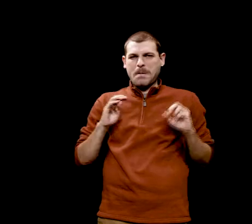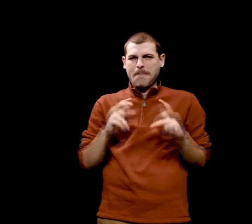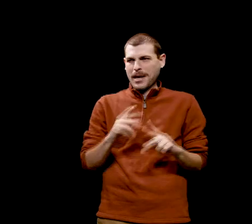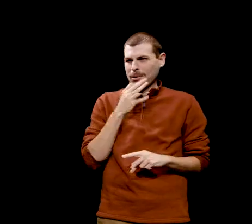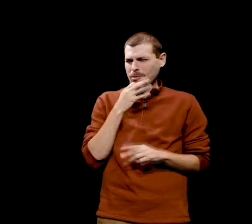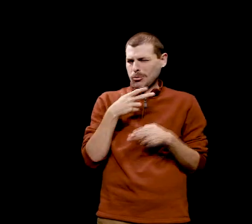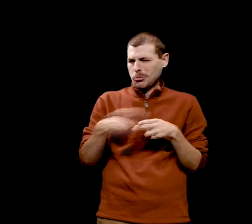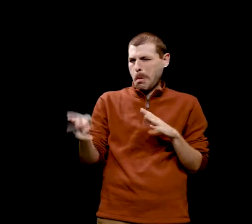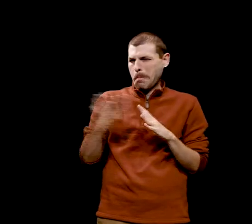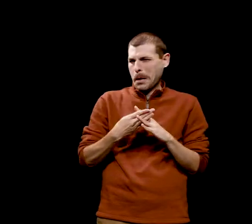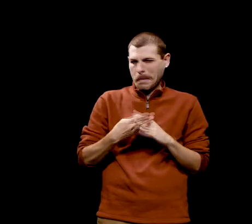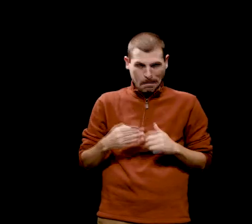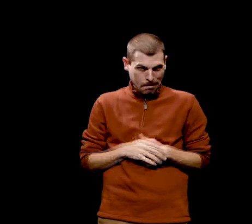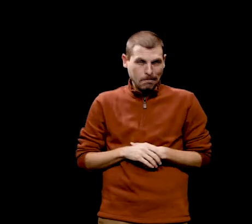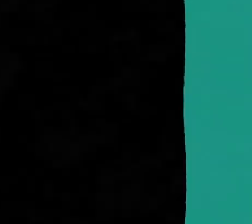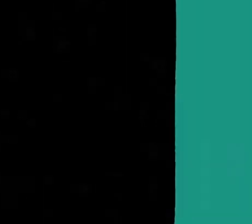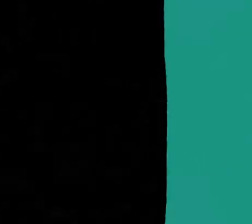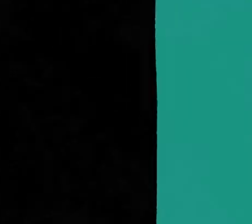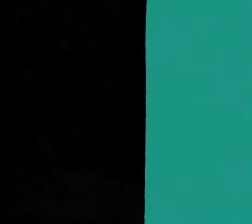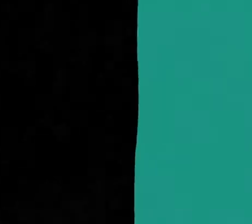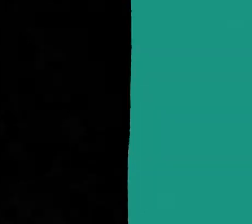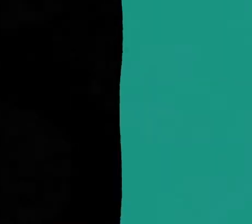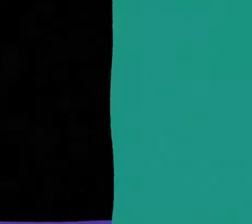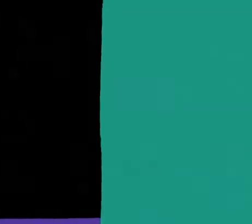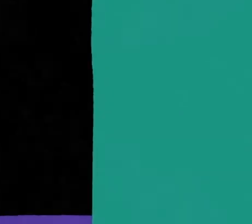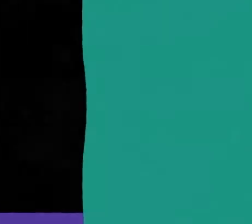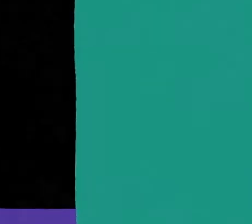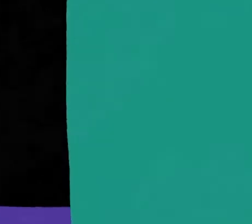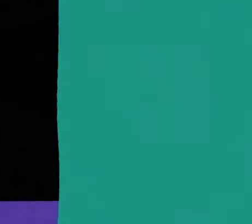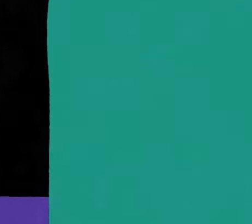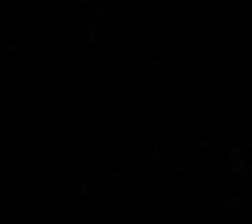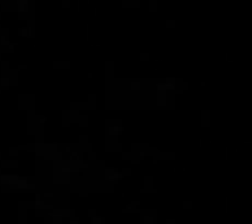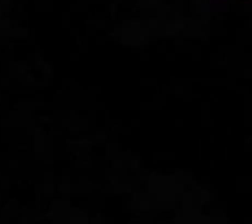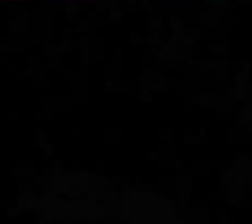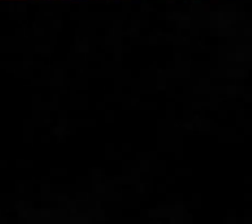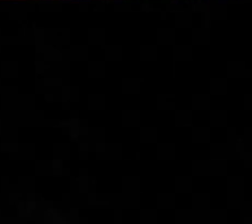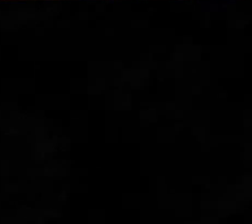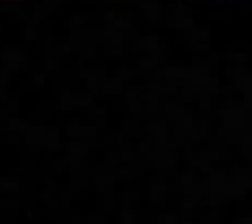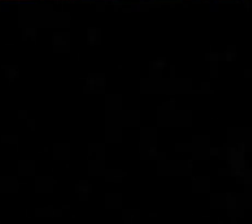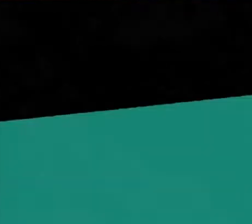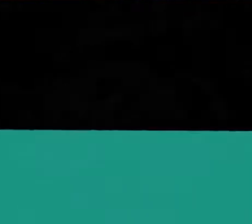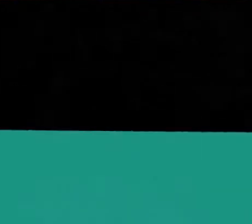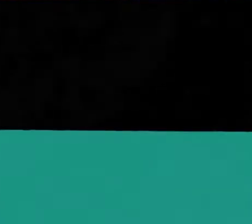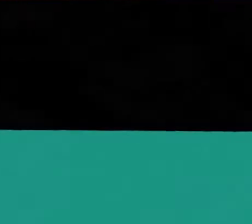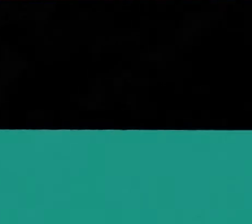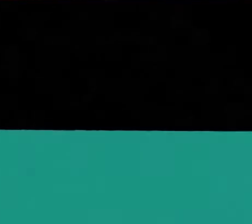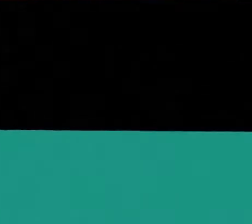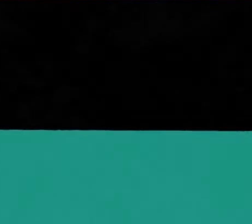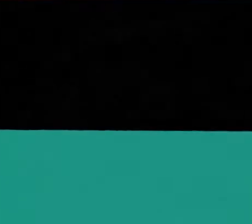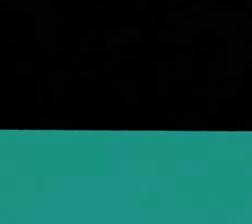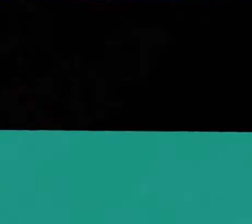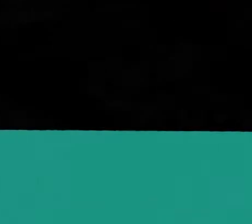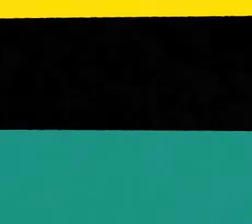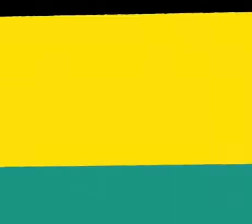break. Here at Imagine Black, we bring the margins to the center, and a Black queer feminist lens helps us